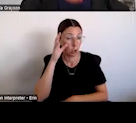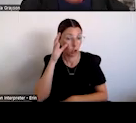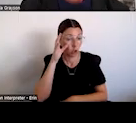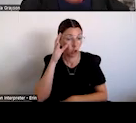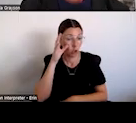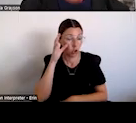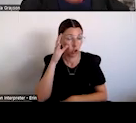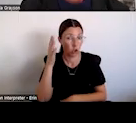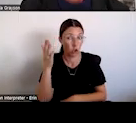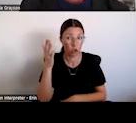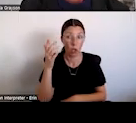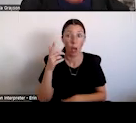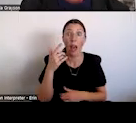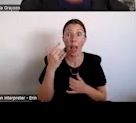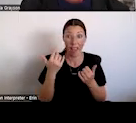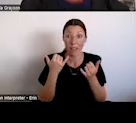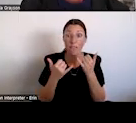probability.